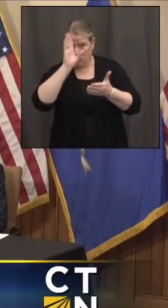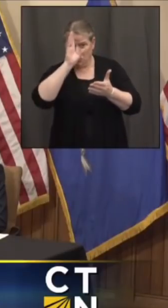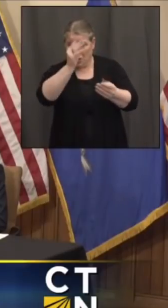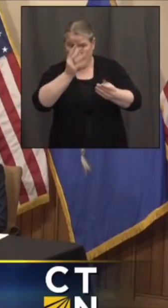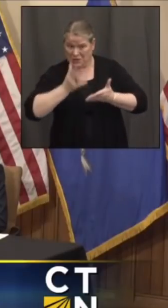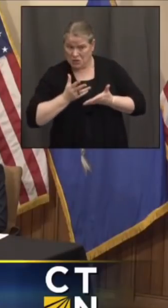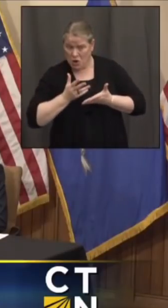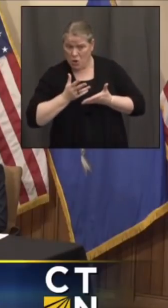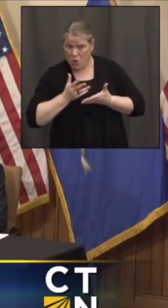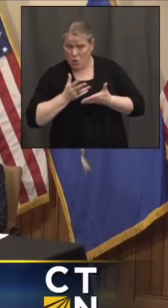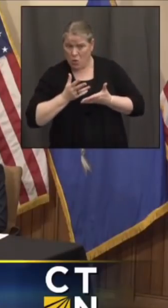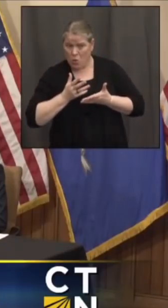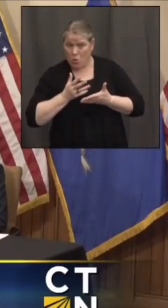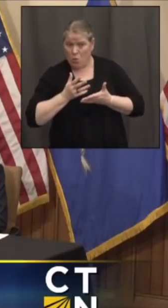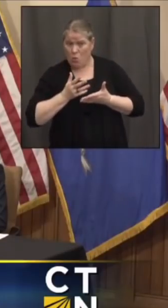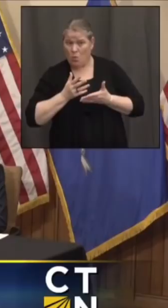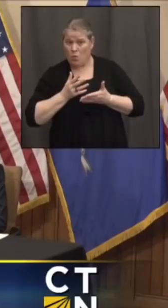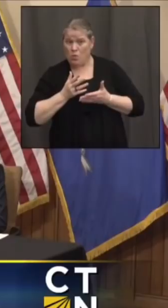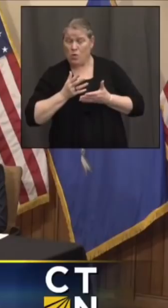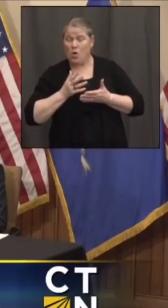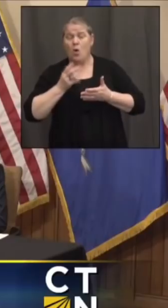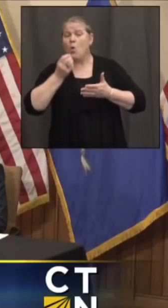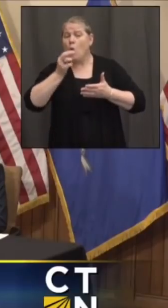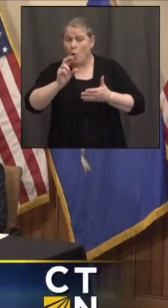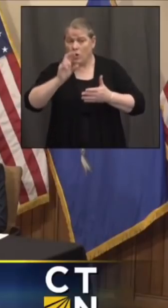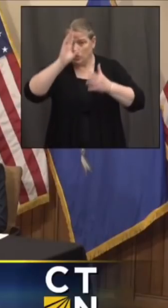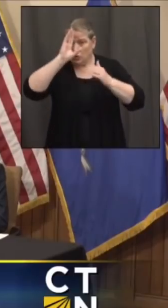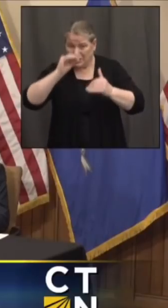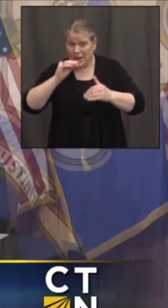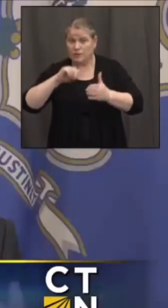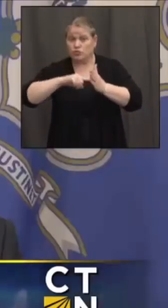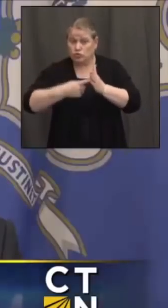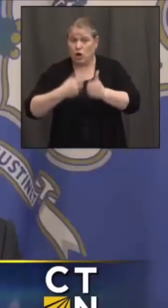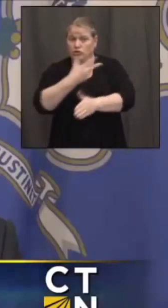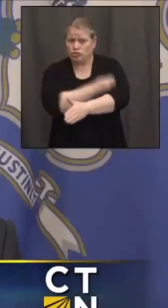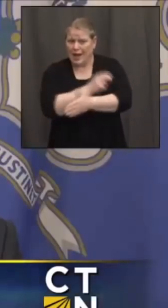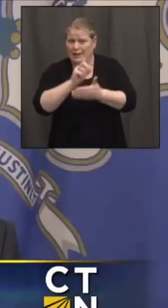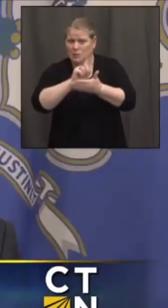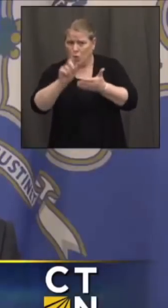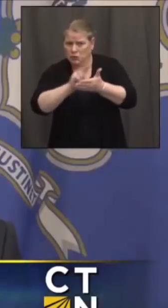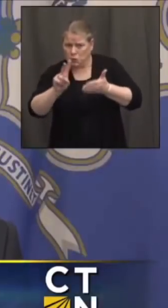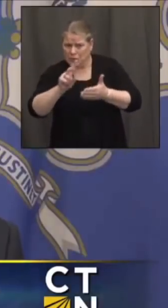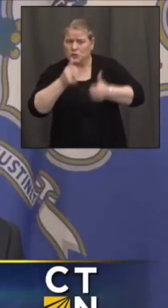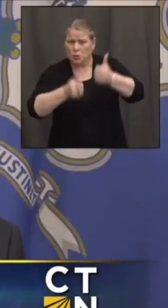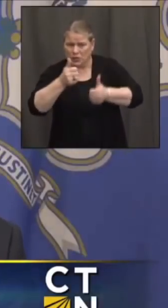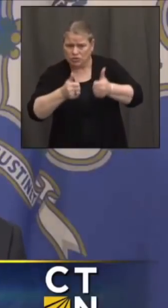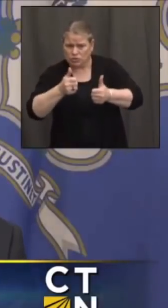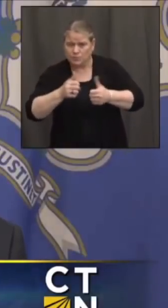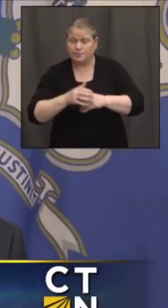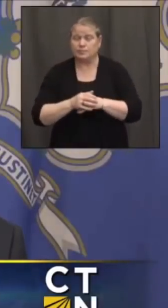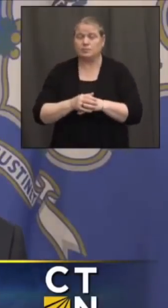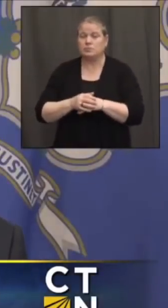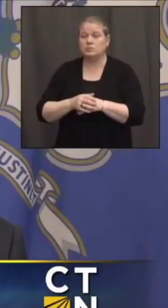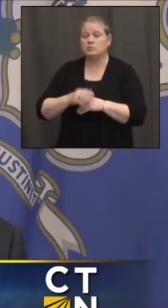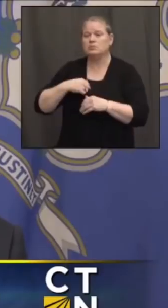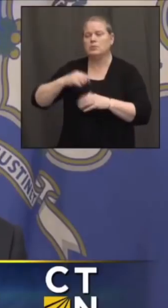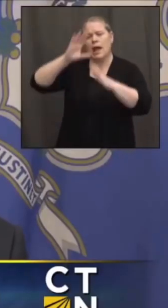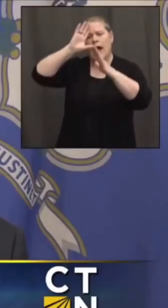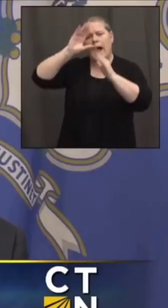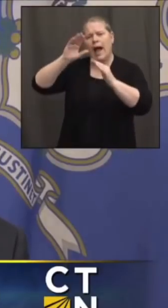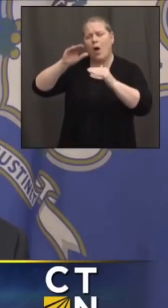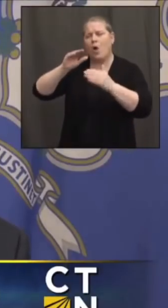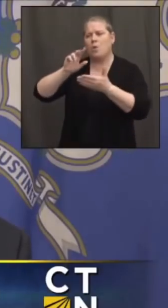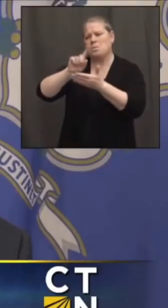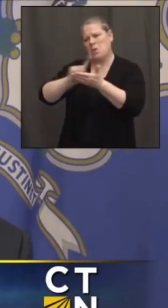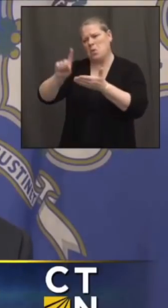when we expect to start actually giving people the shots? I'd like to think that we're going to be able to give you a green light on